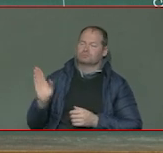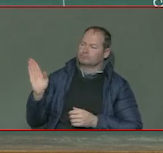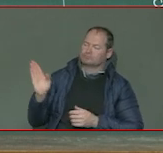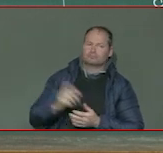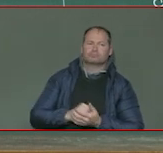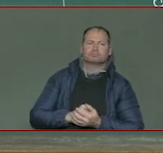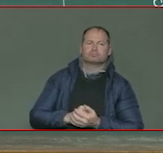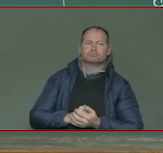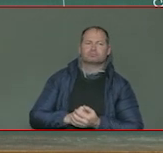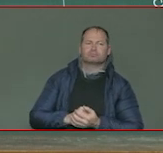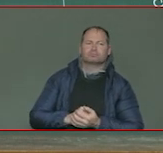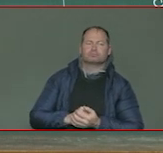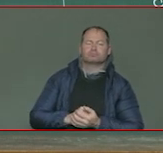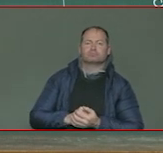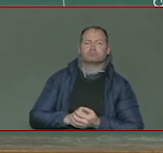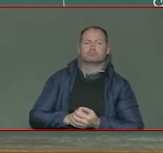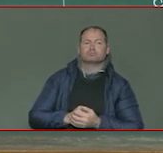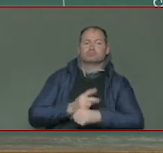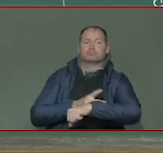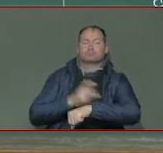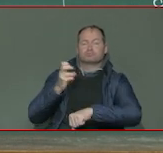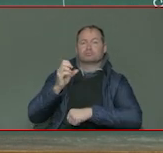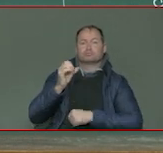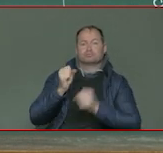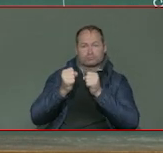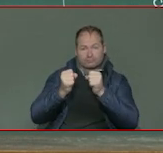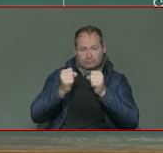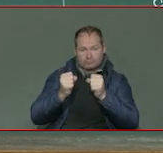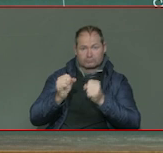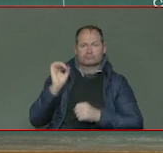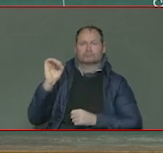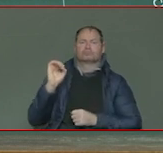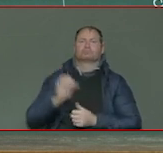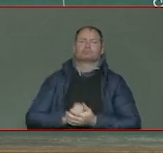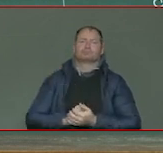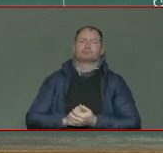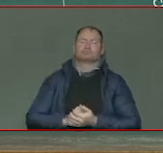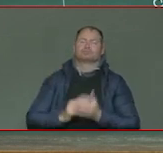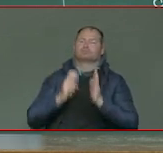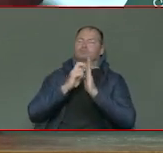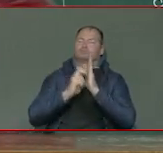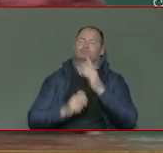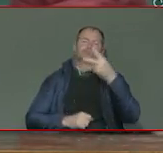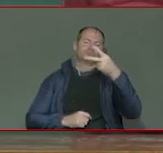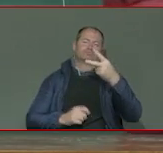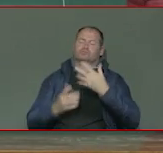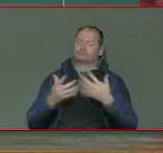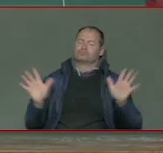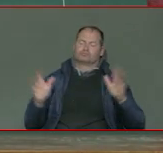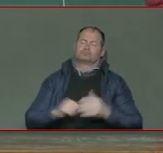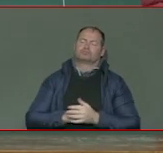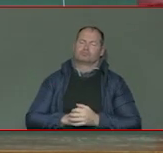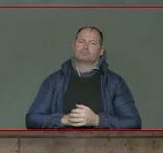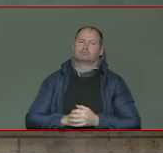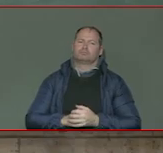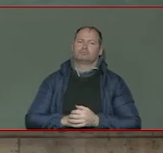The derivative of a constant is 0. Okay, that's all. Only those two rules. Let's quickly have a look at this, and